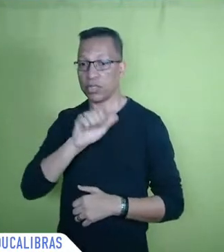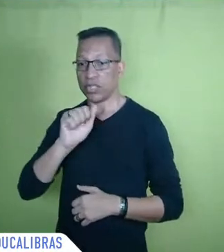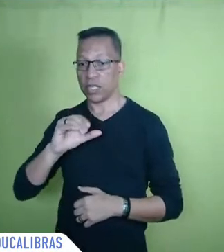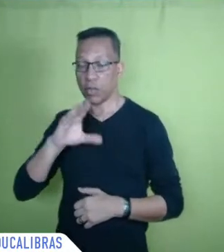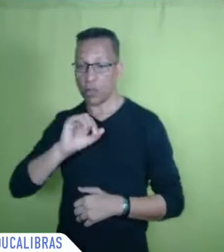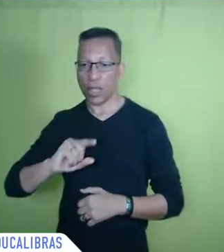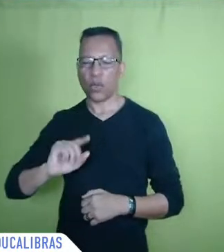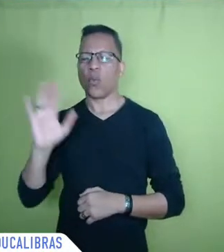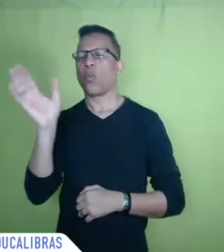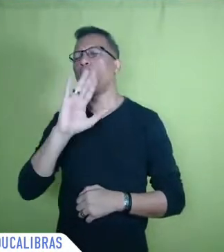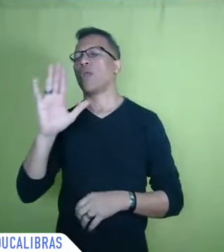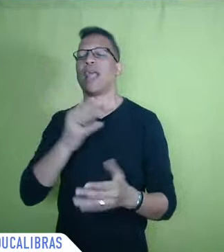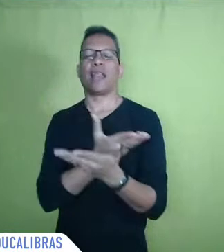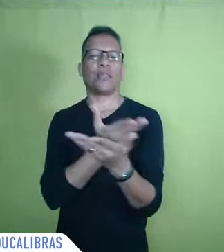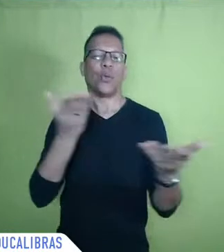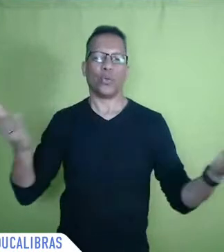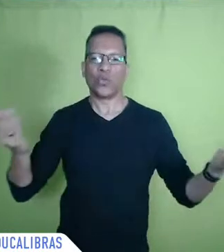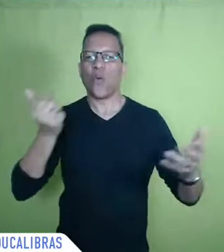Thank you very much, Jacob.